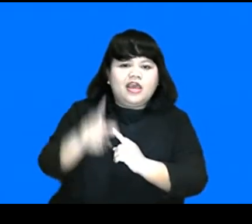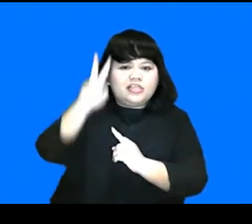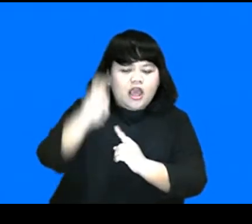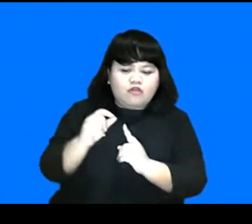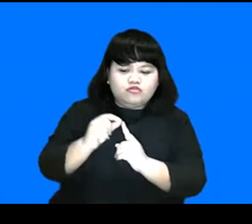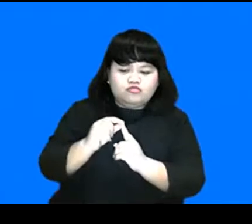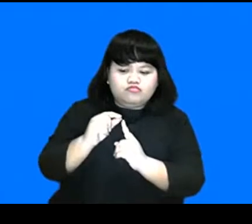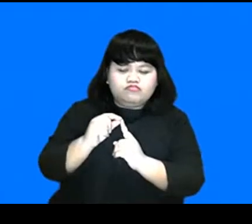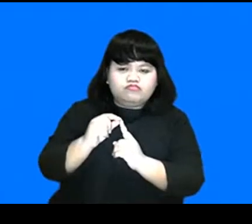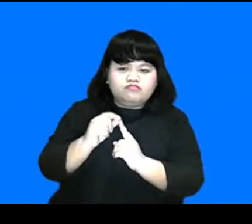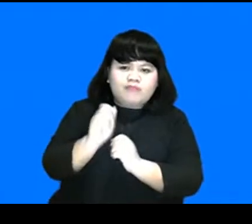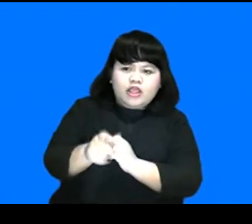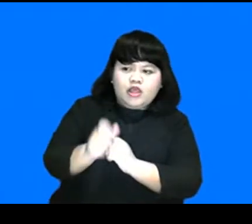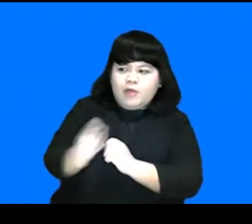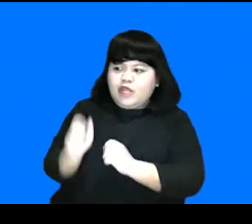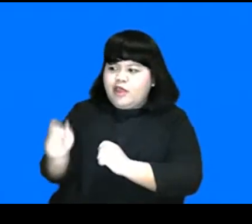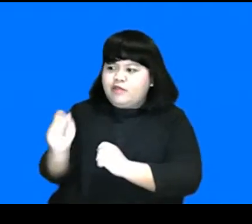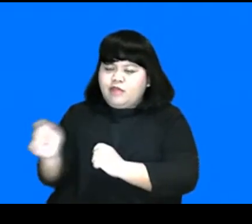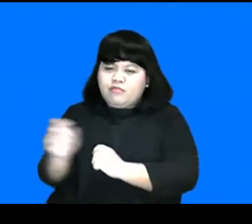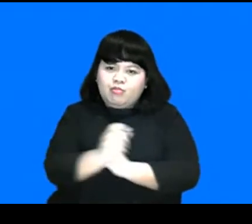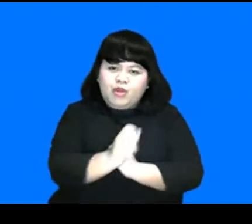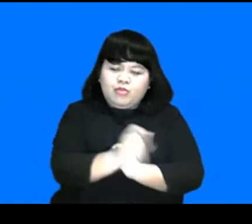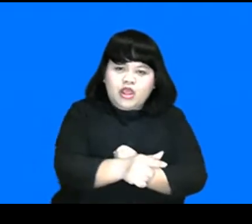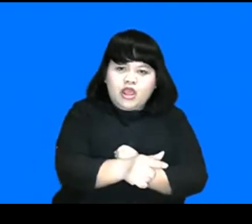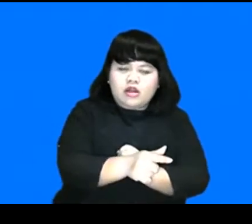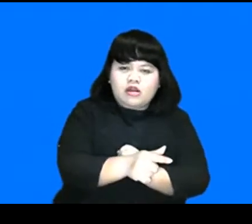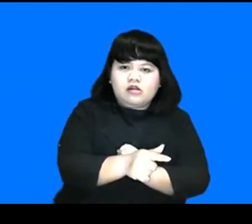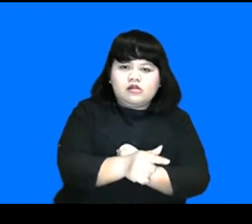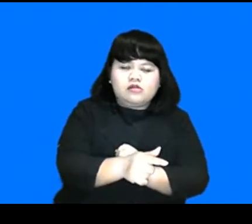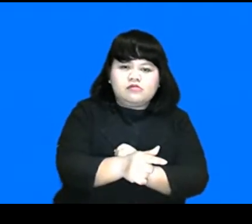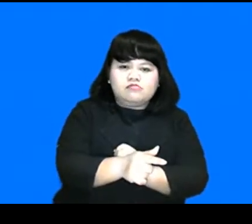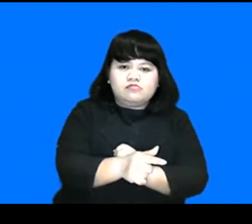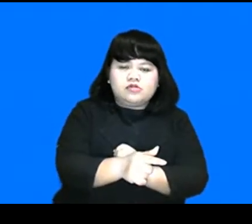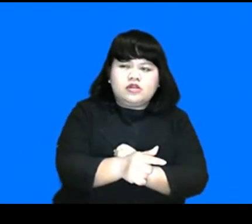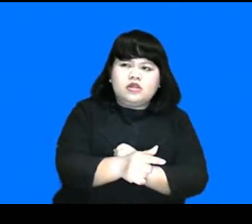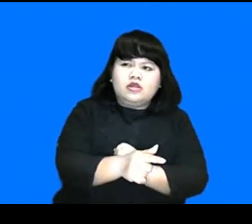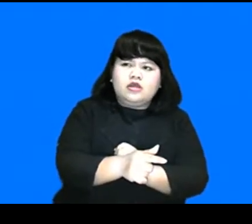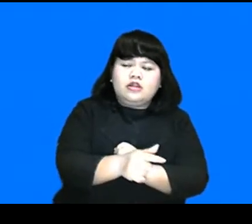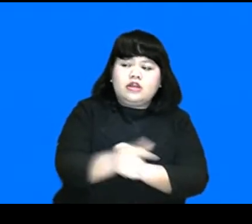enjoy the fruits and the windfall of the pandemic